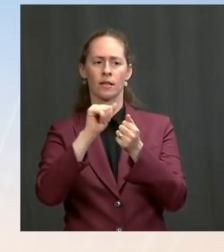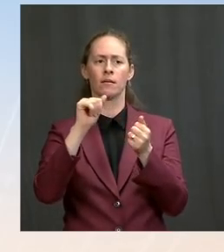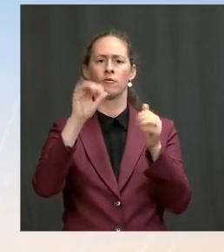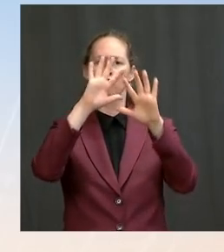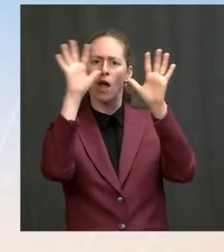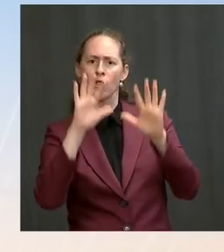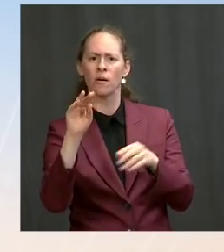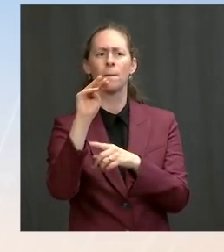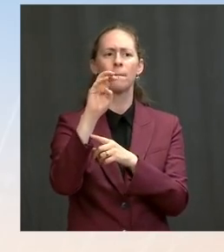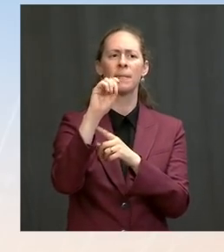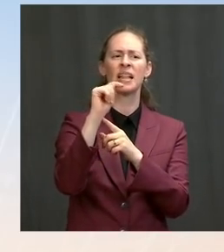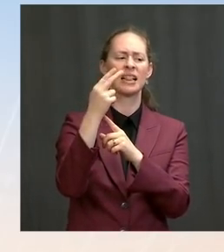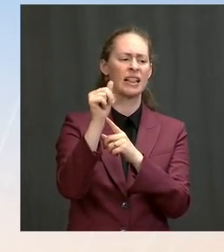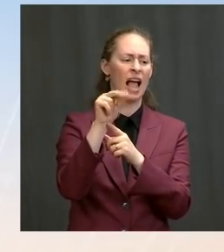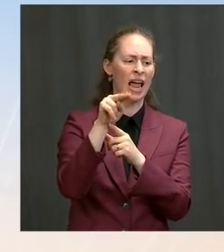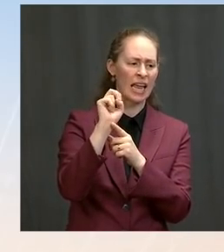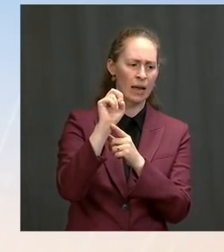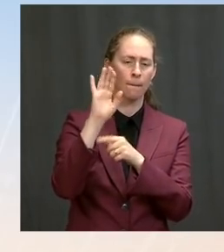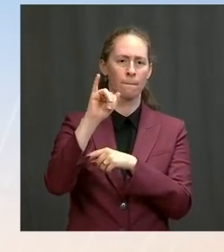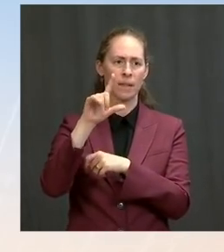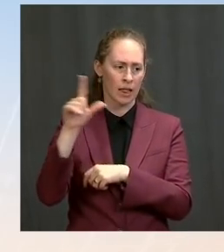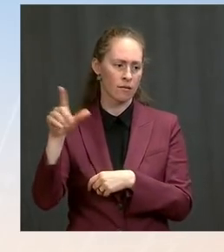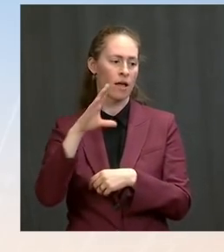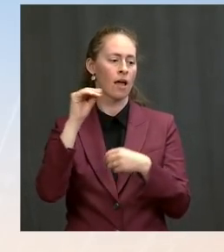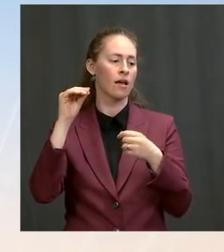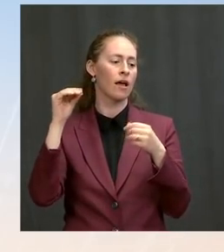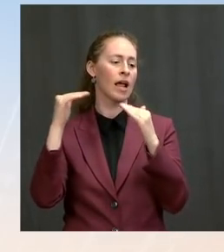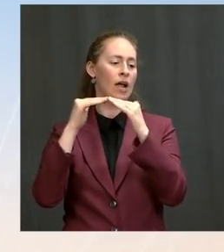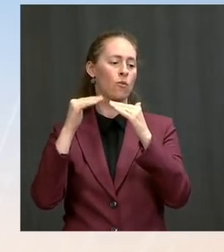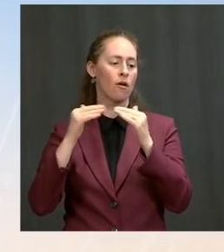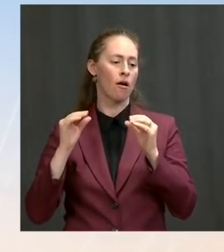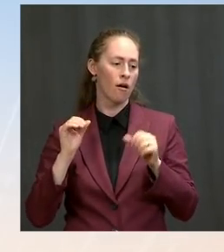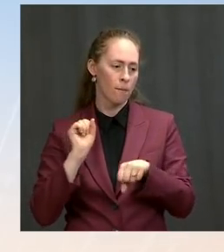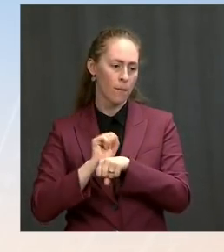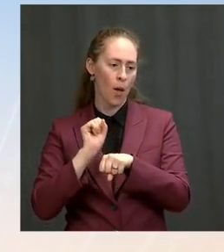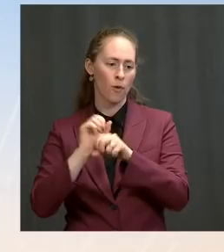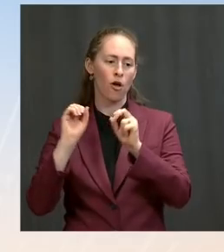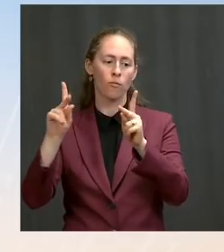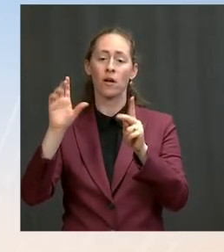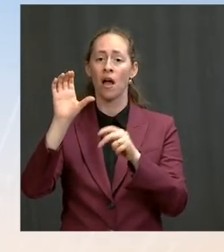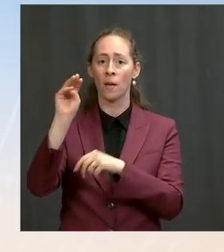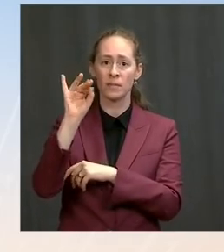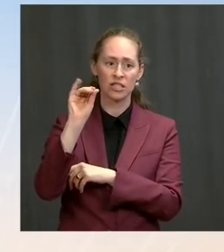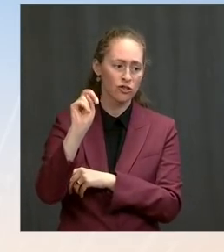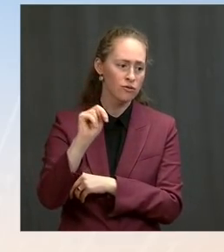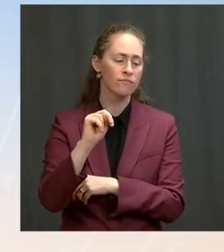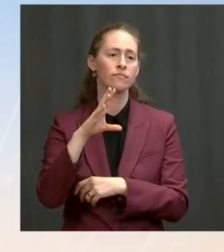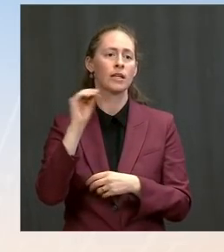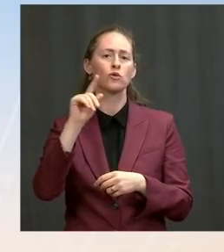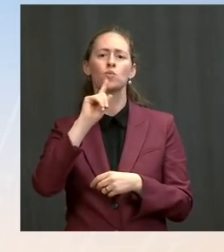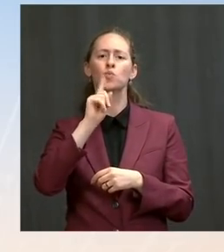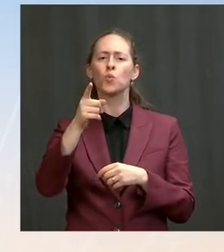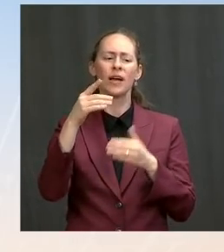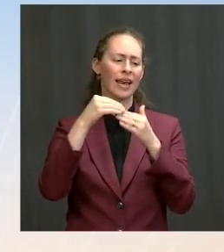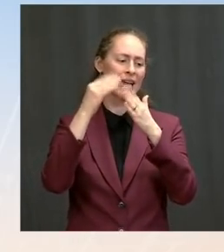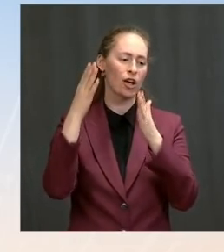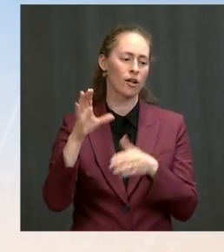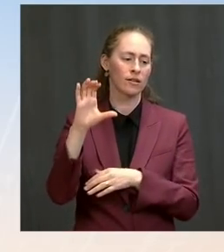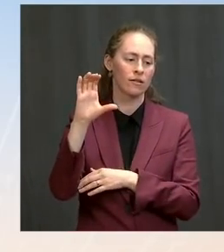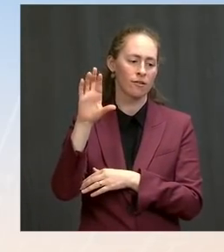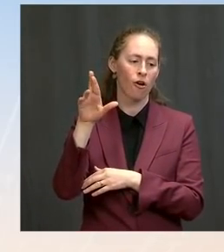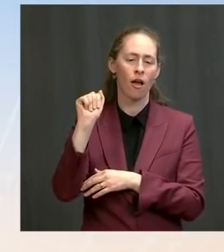from predatory lenders, and one to protect workers from employment discrimination. Each of these bills are common sense protections that passed